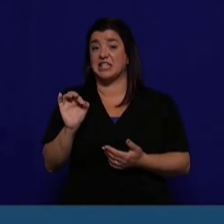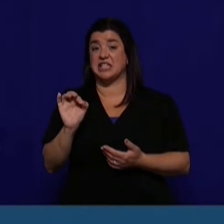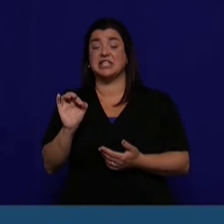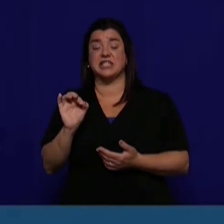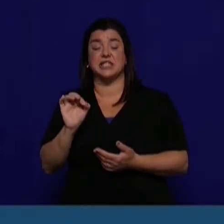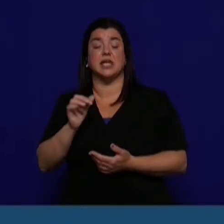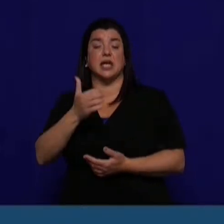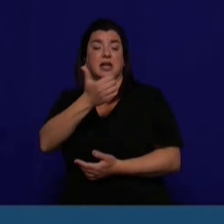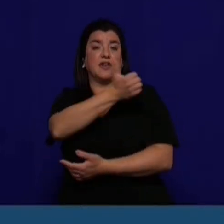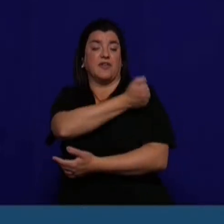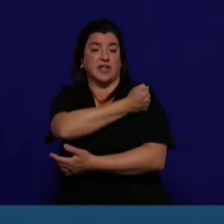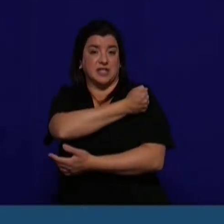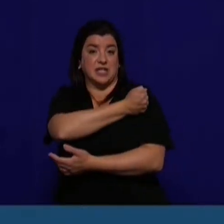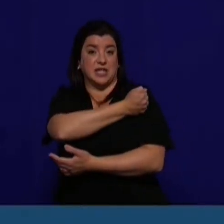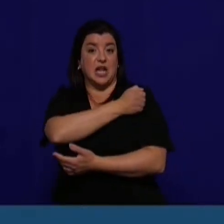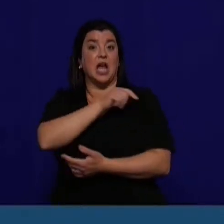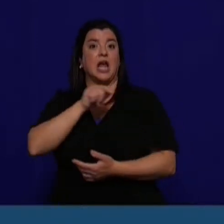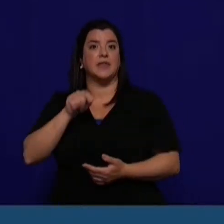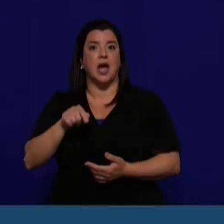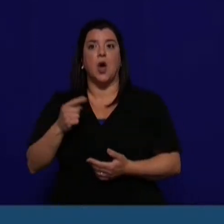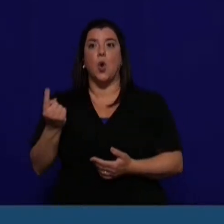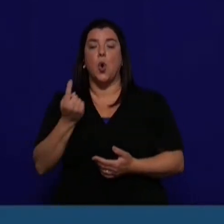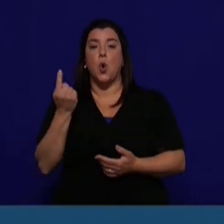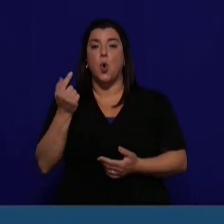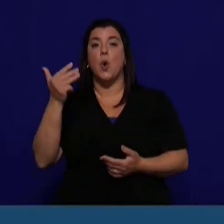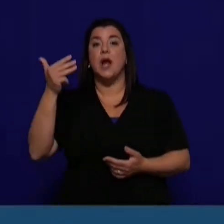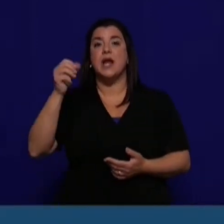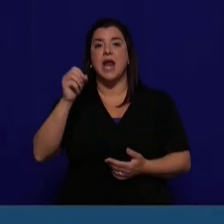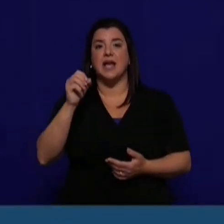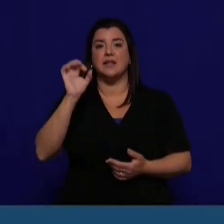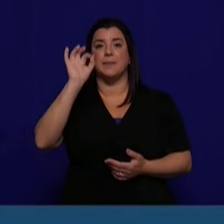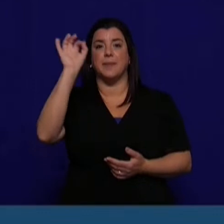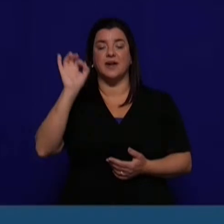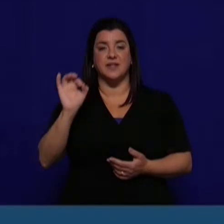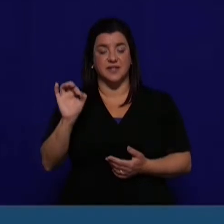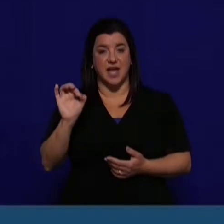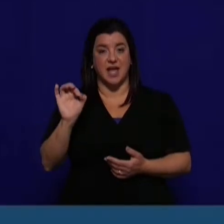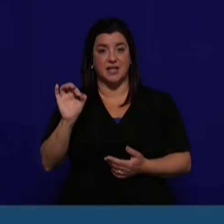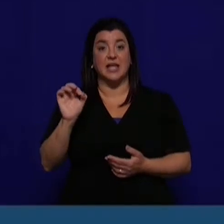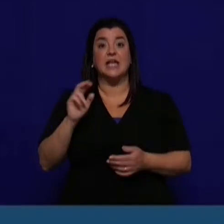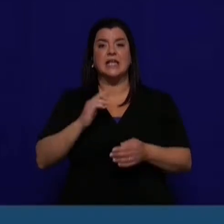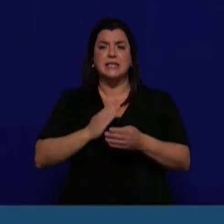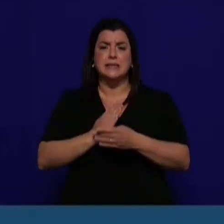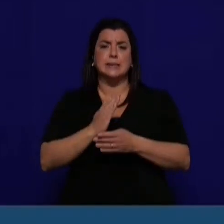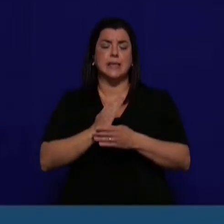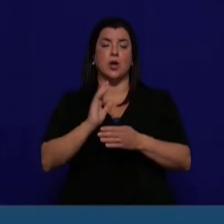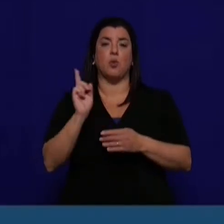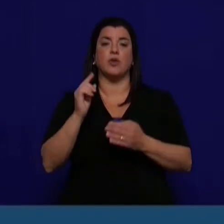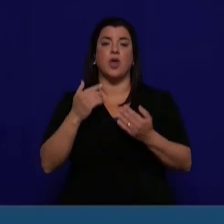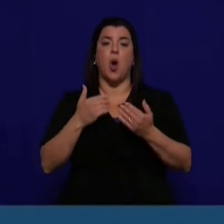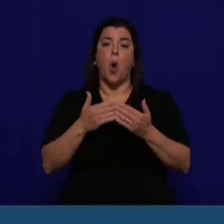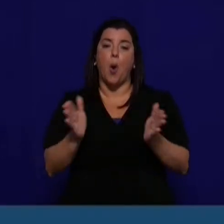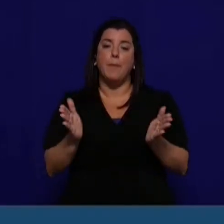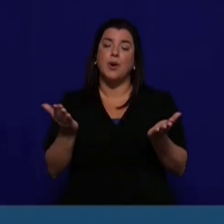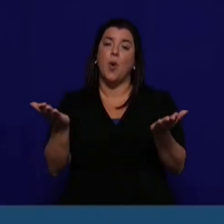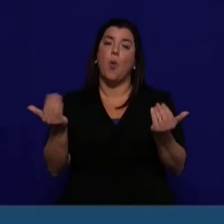90% vaccinated, we will start with the circulation of the residents within the home itself, and also for